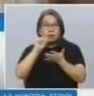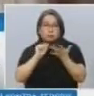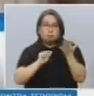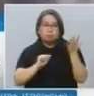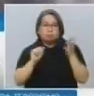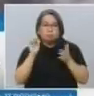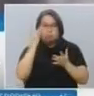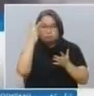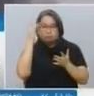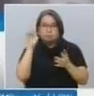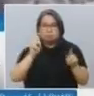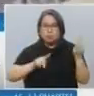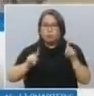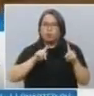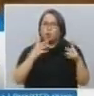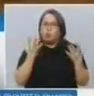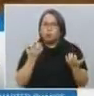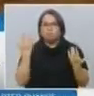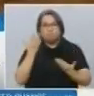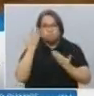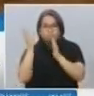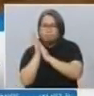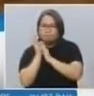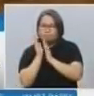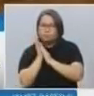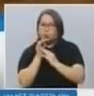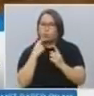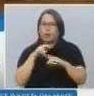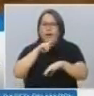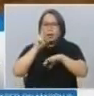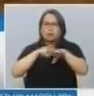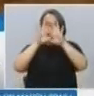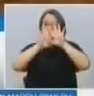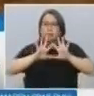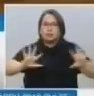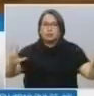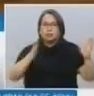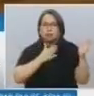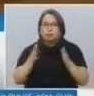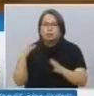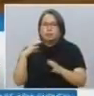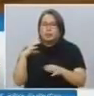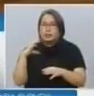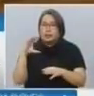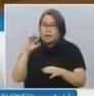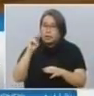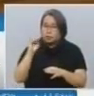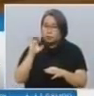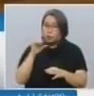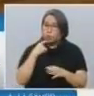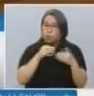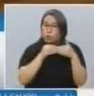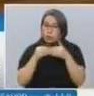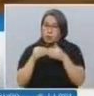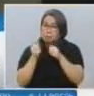to commend the National ASEAN Organizing Council, led by no less than